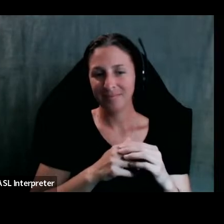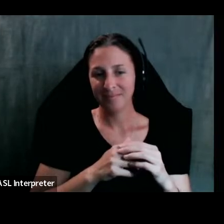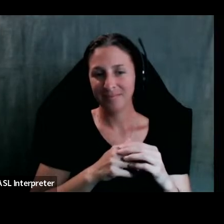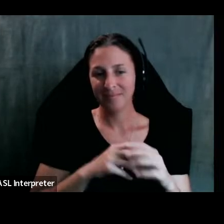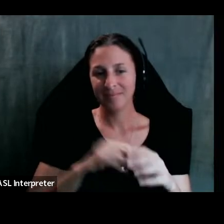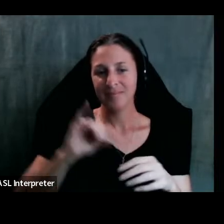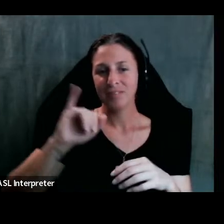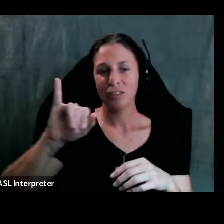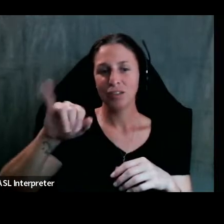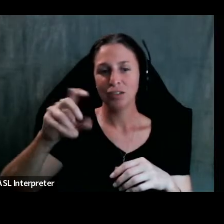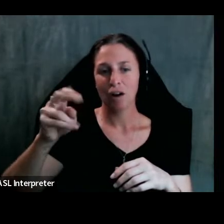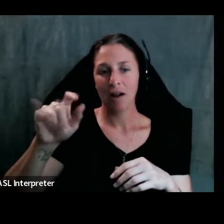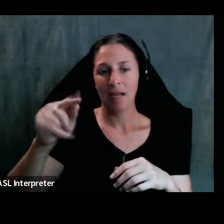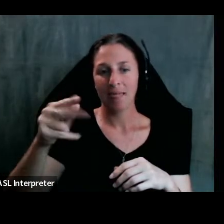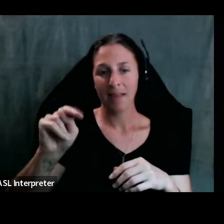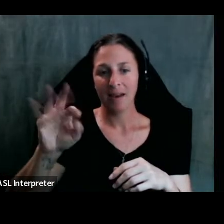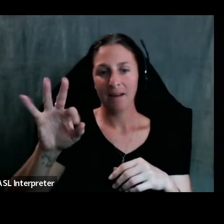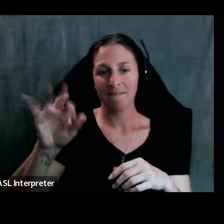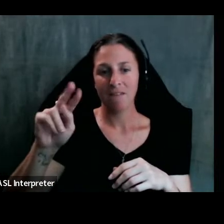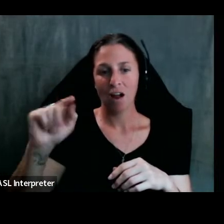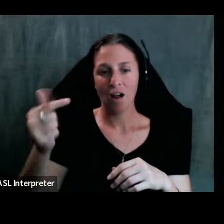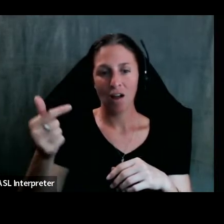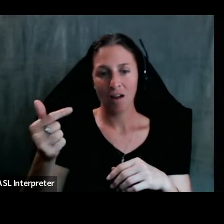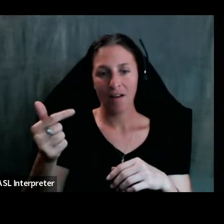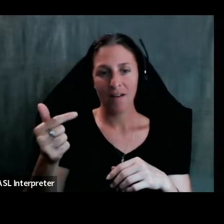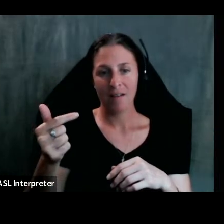Jonathan Fong. Yeah.